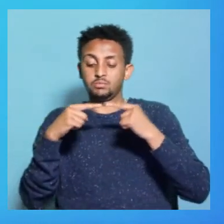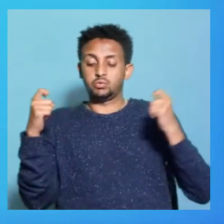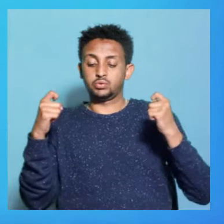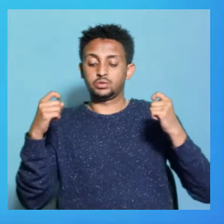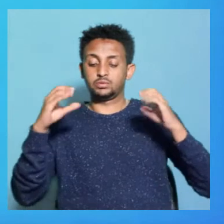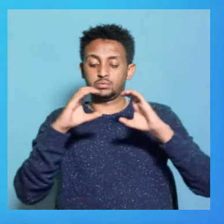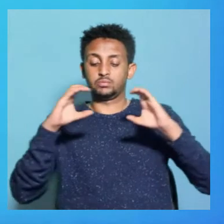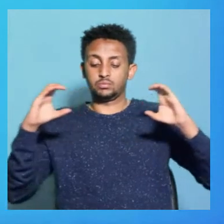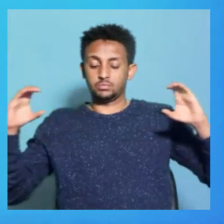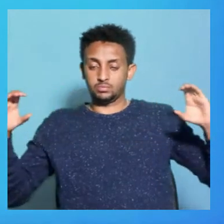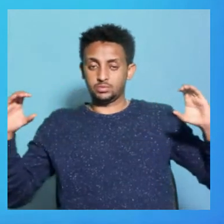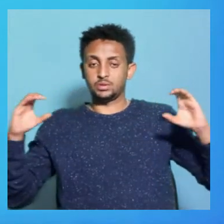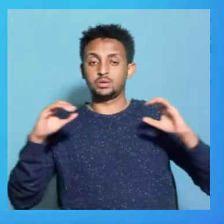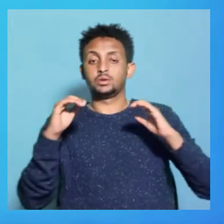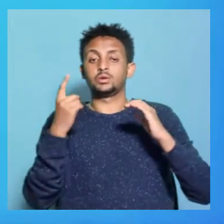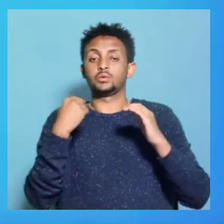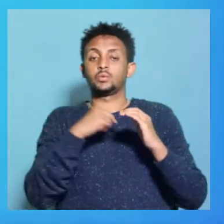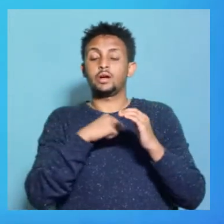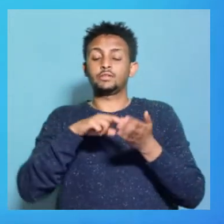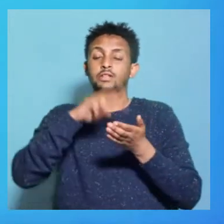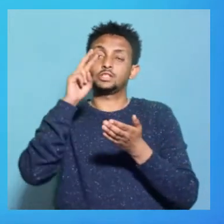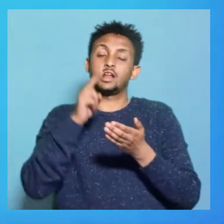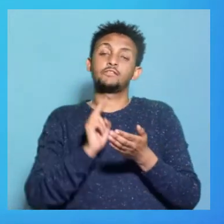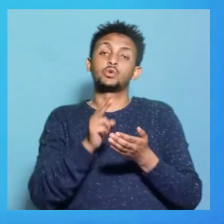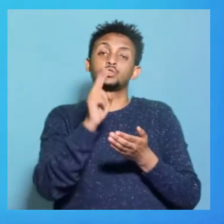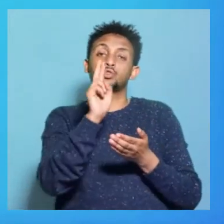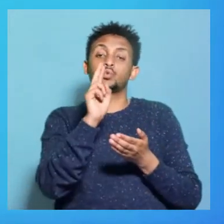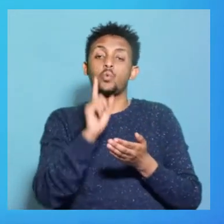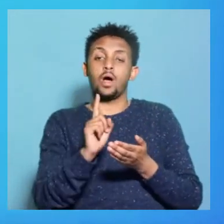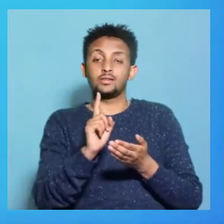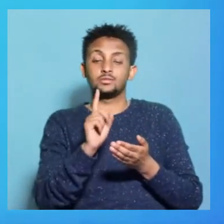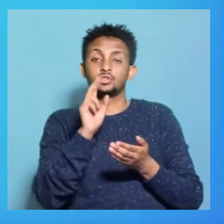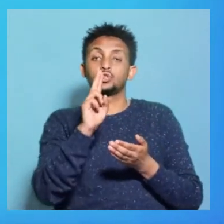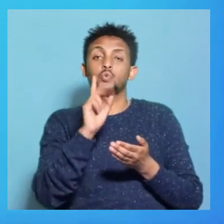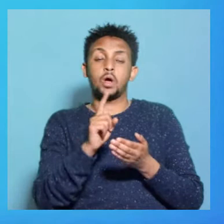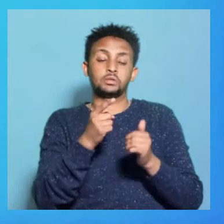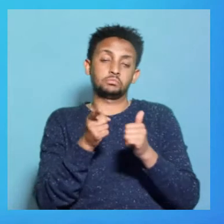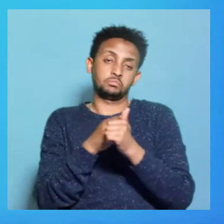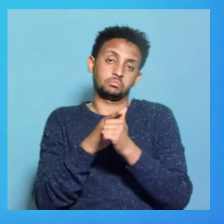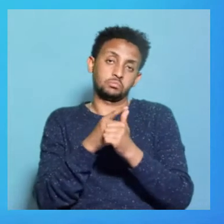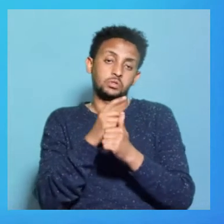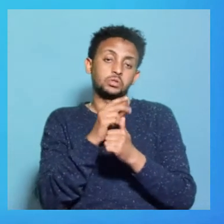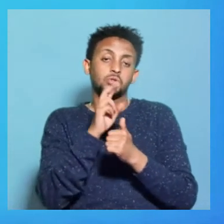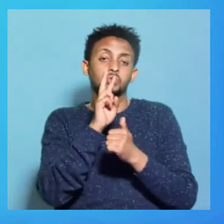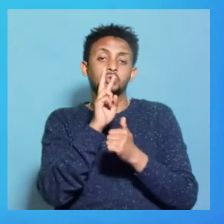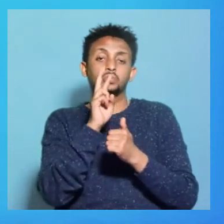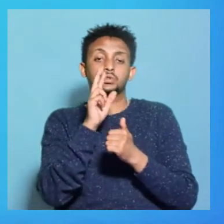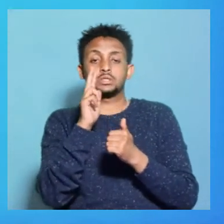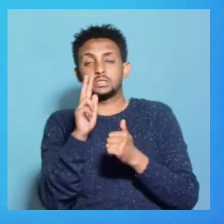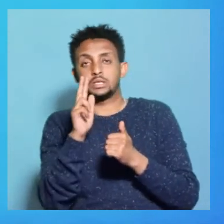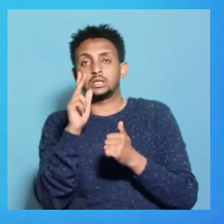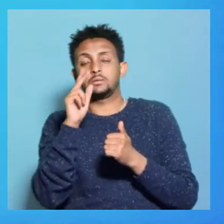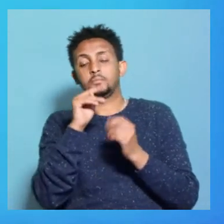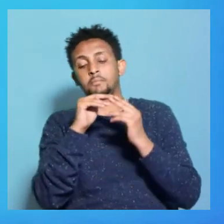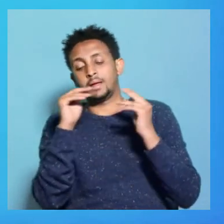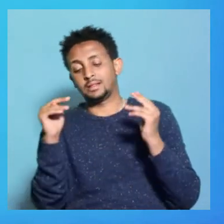with a velocity, with as initial velocity u1, you can call it u1 to be 3